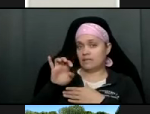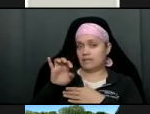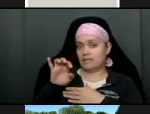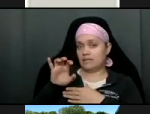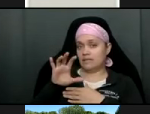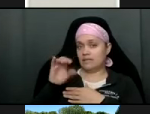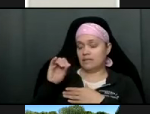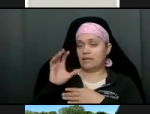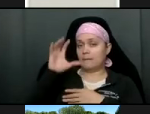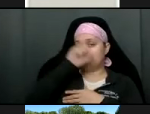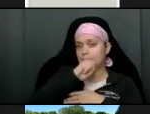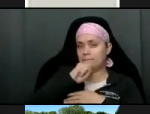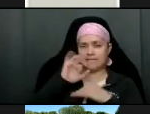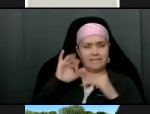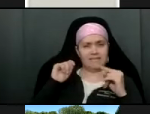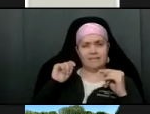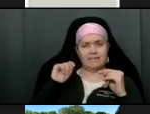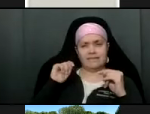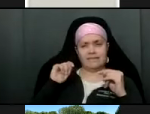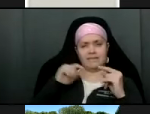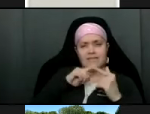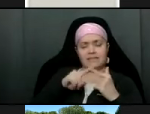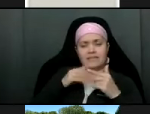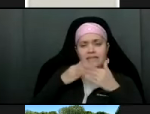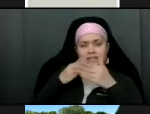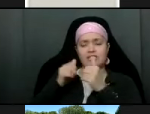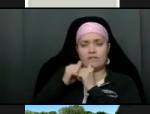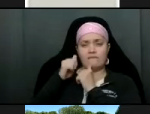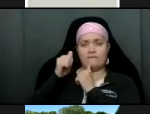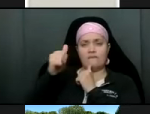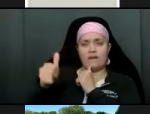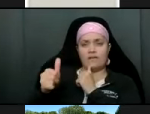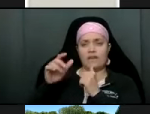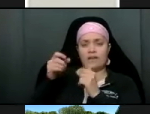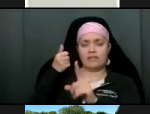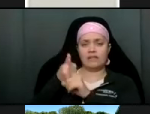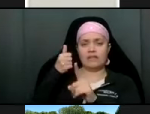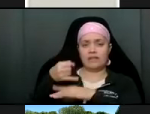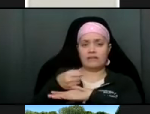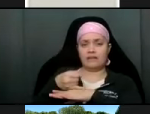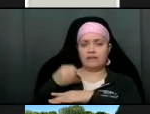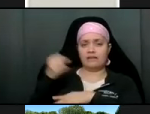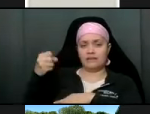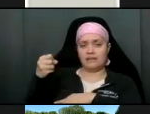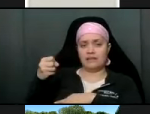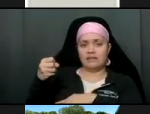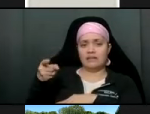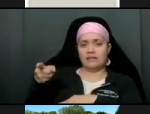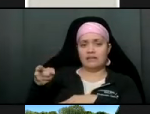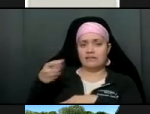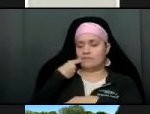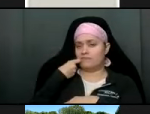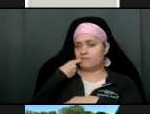and missed it. And they sailed farther on, and they did hit an island that is